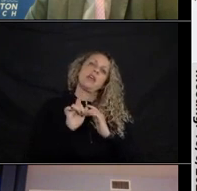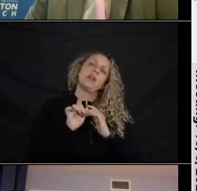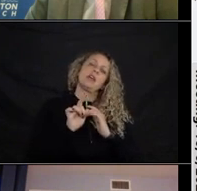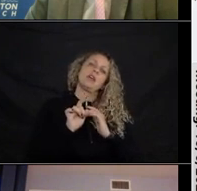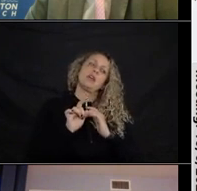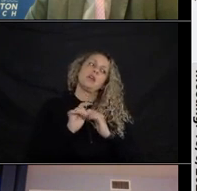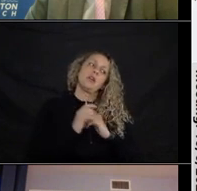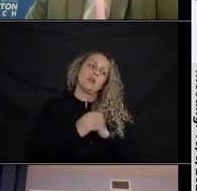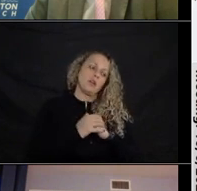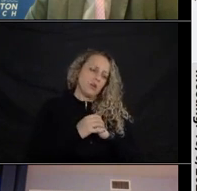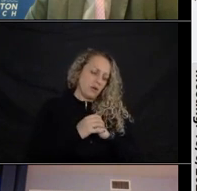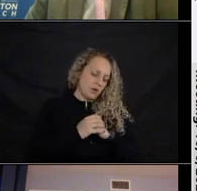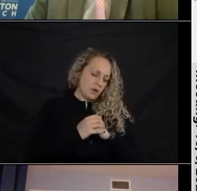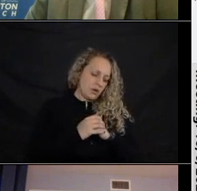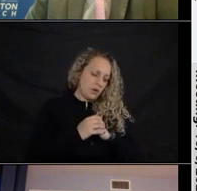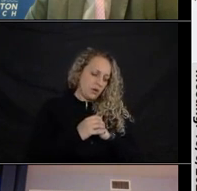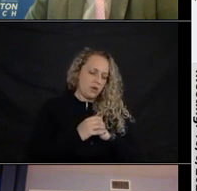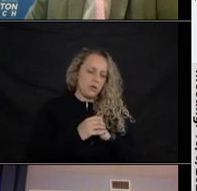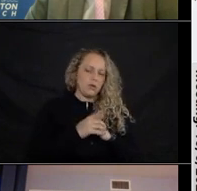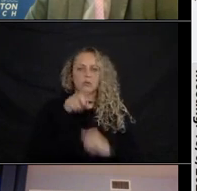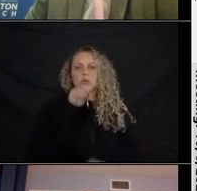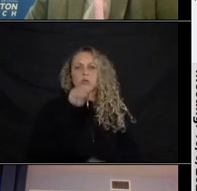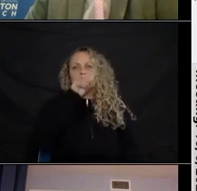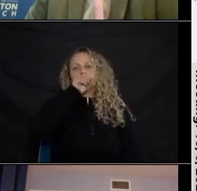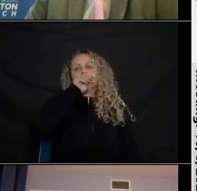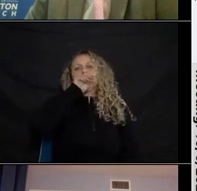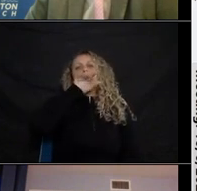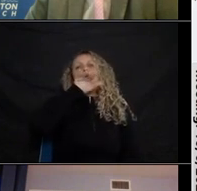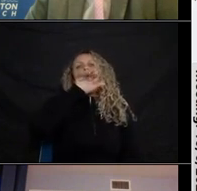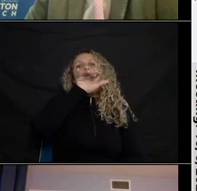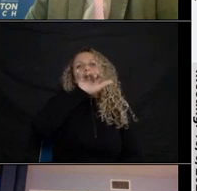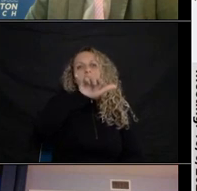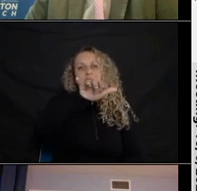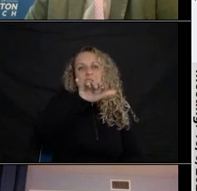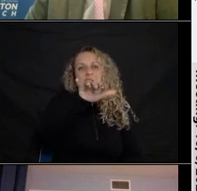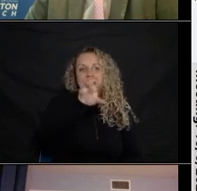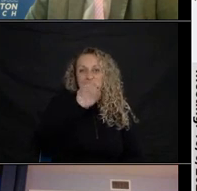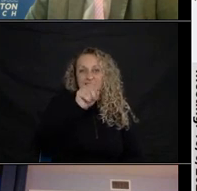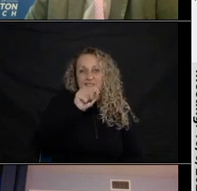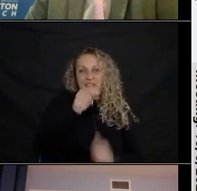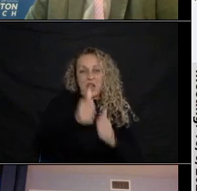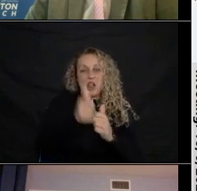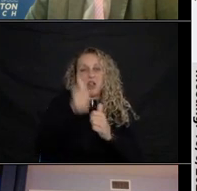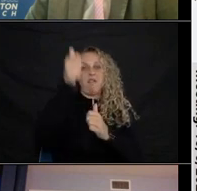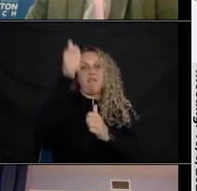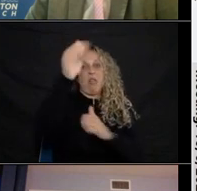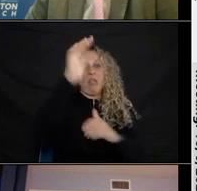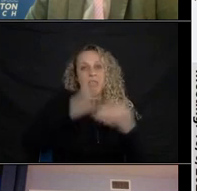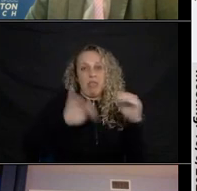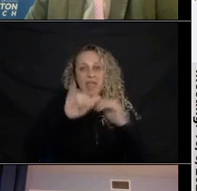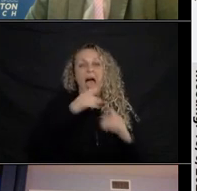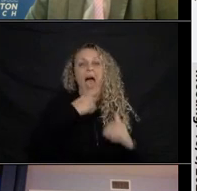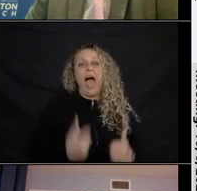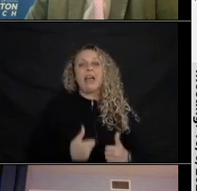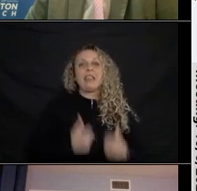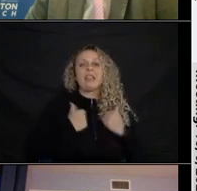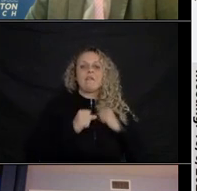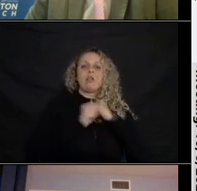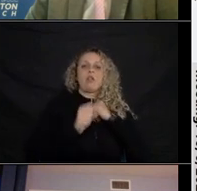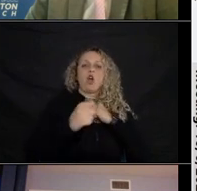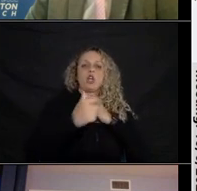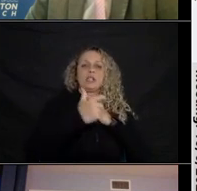can travel more than 6 feet and they can still live longer than from one person